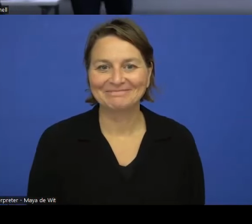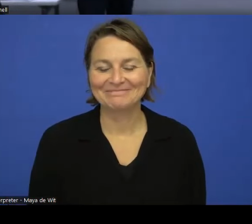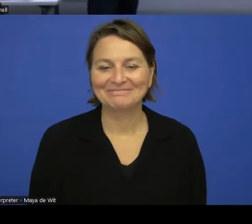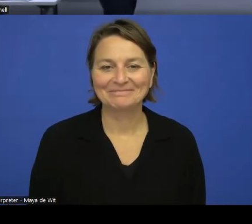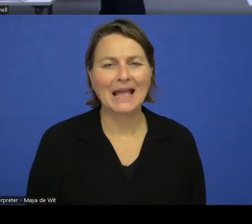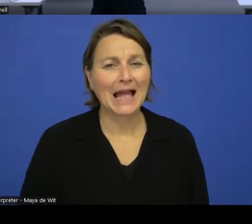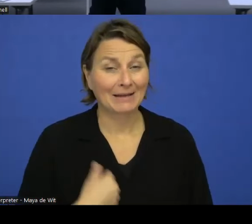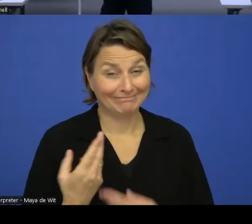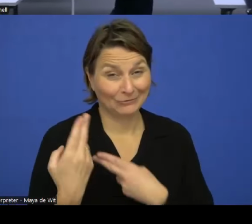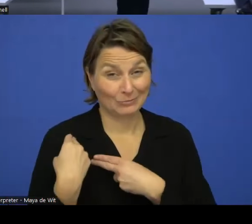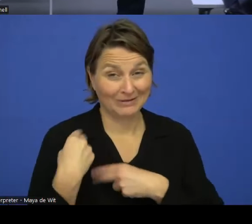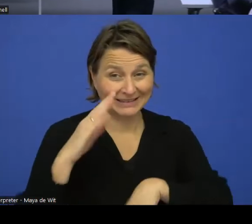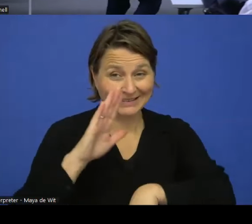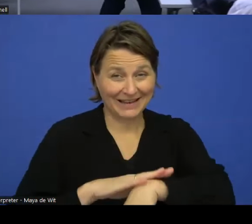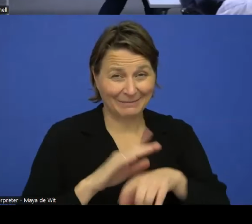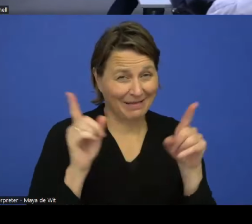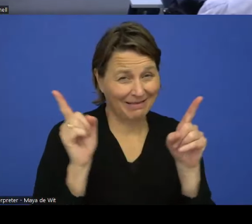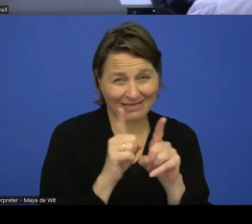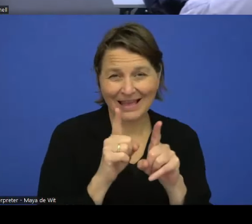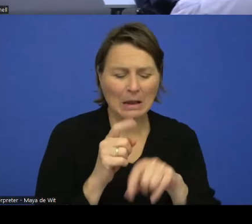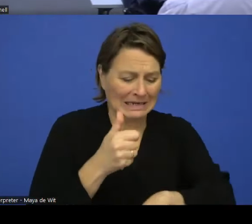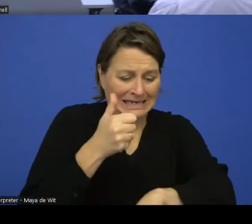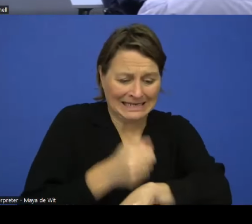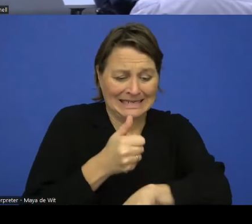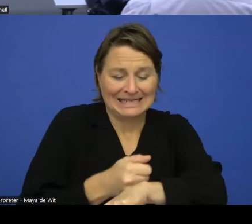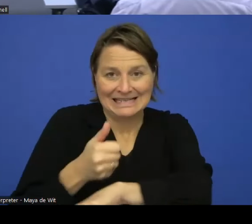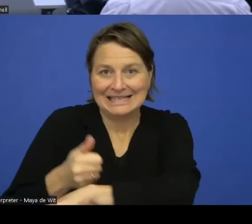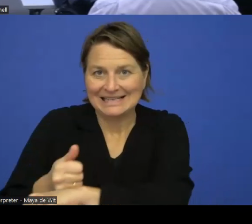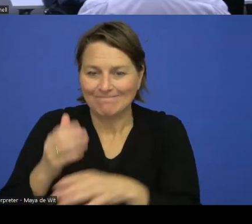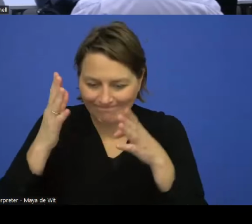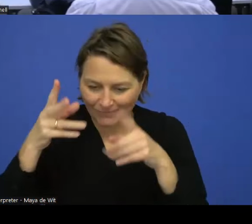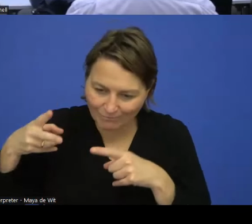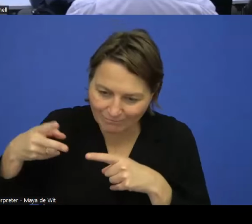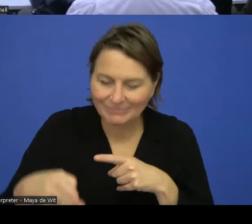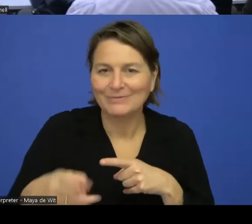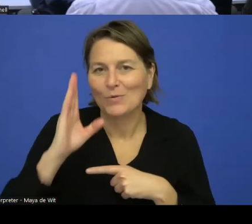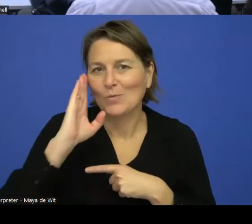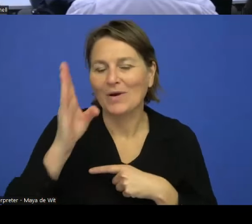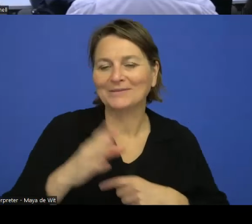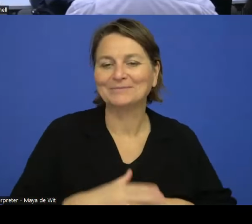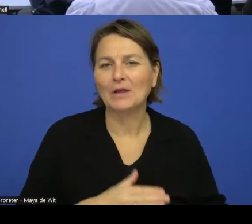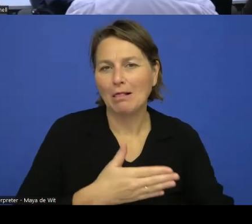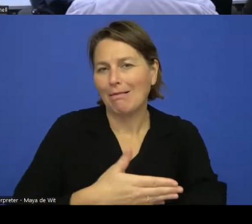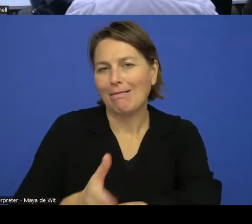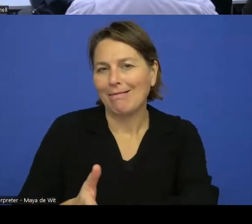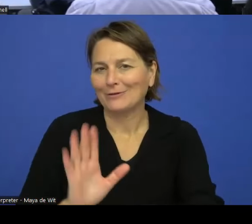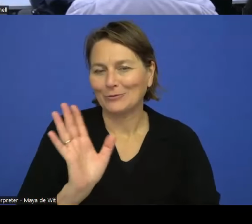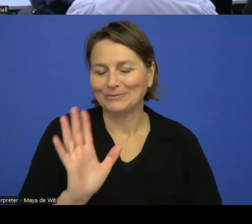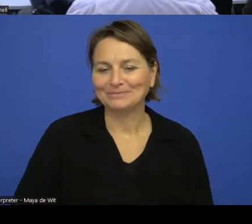I promised to set a stopwatch so that I won't overrun. Nazreen, just rugby tackle me down if I go over time or something.